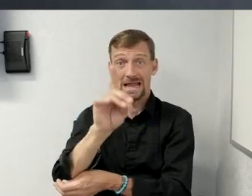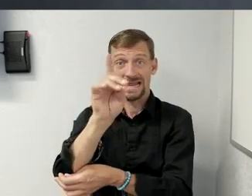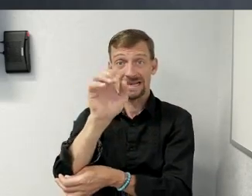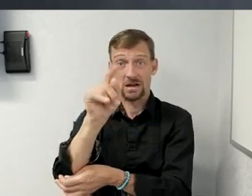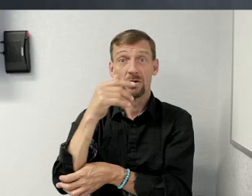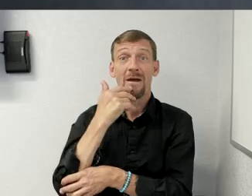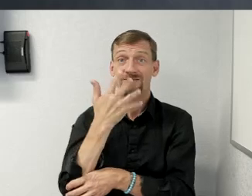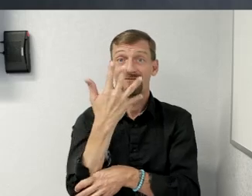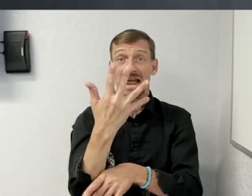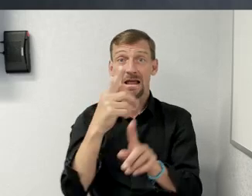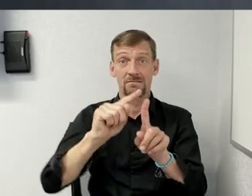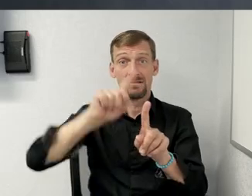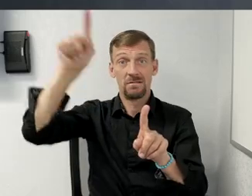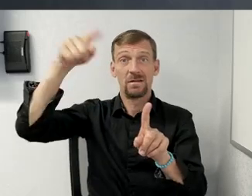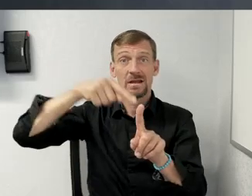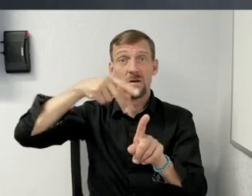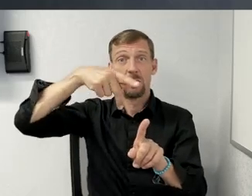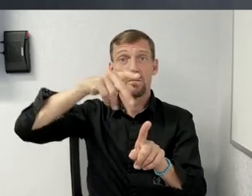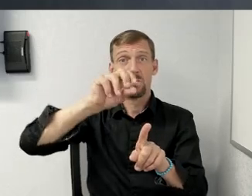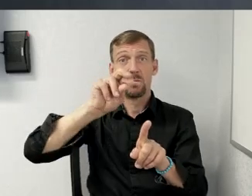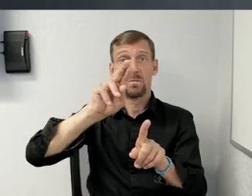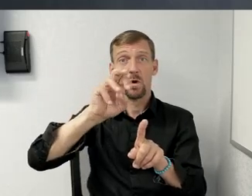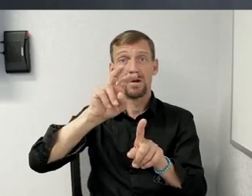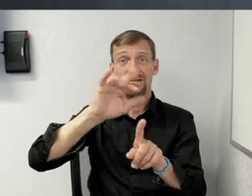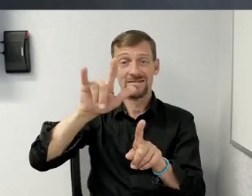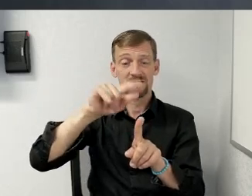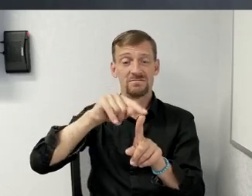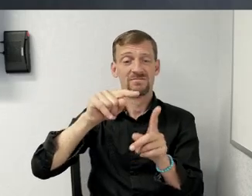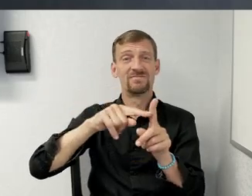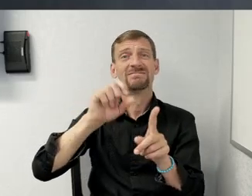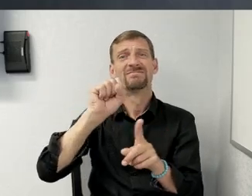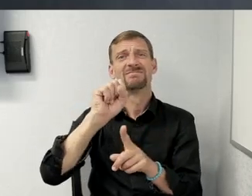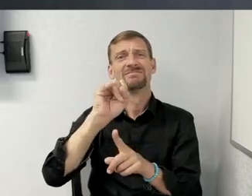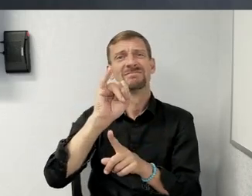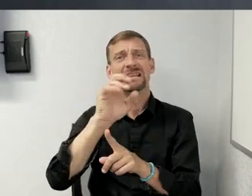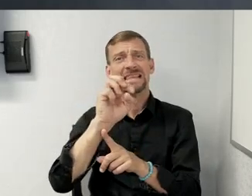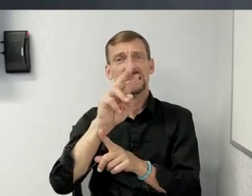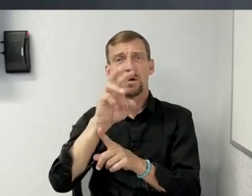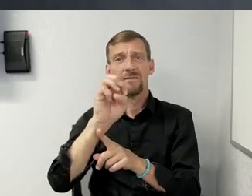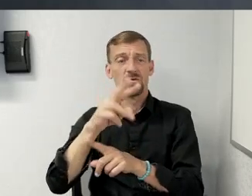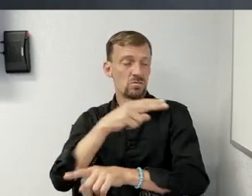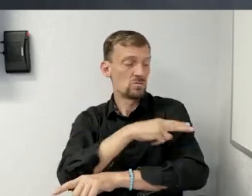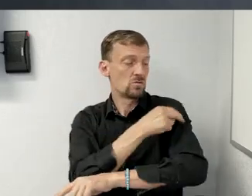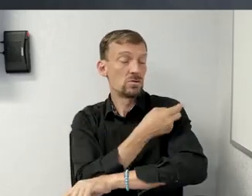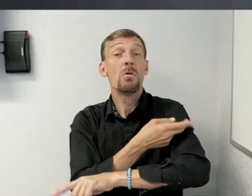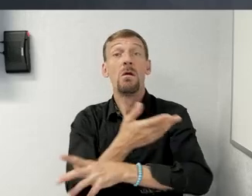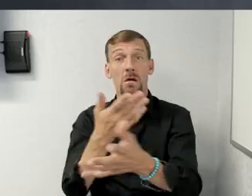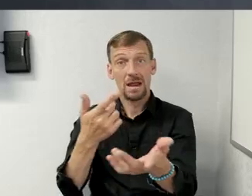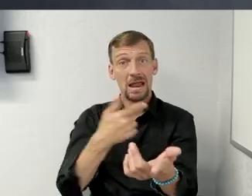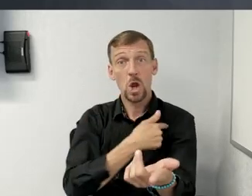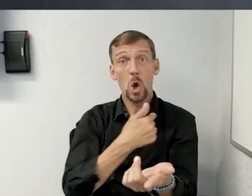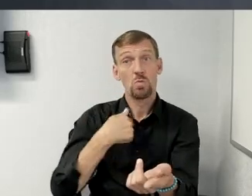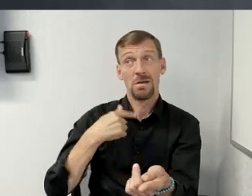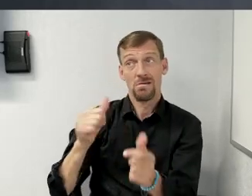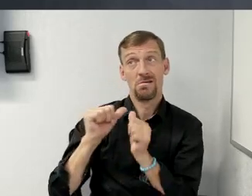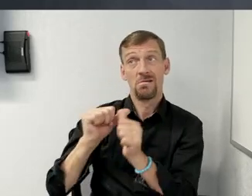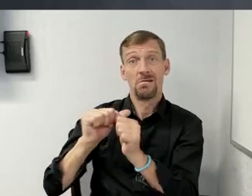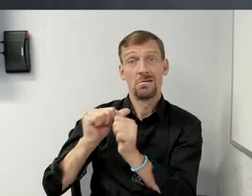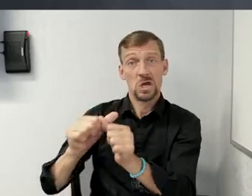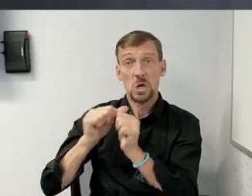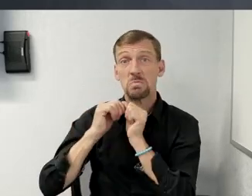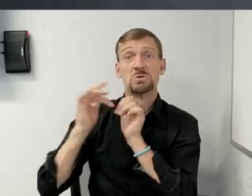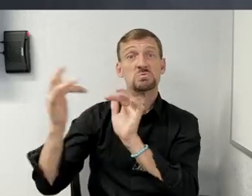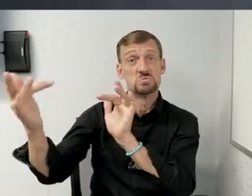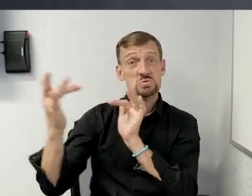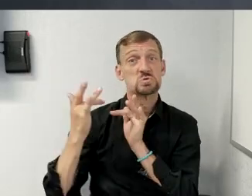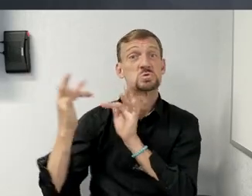View. Just probably a couple weeks ago, maybe a week and a half ago, obviously we're in constant communication